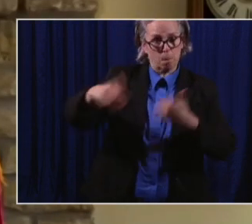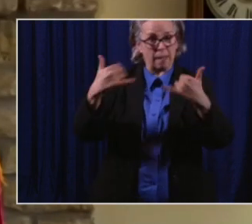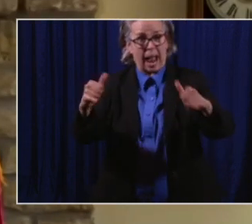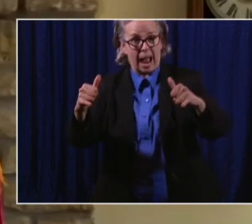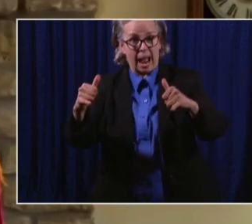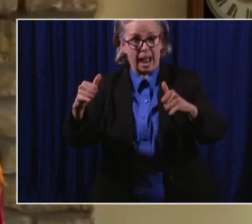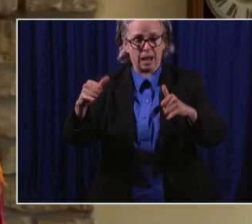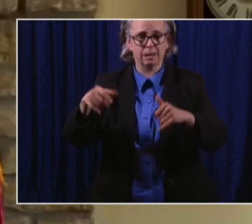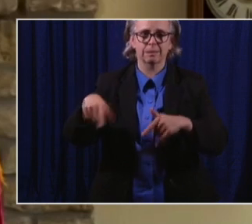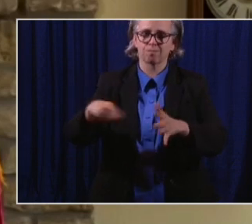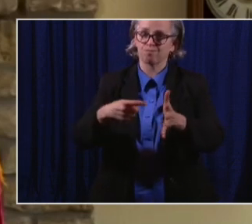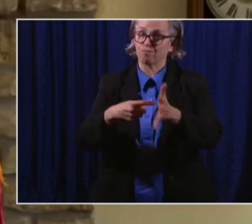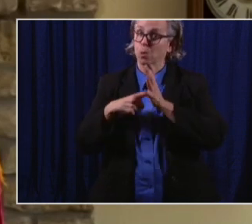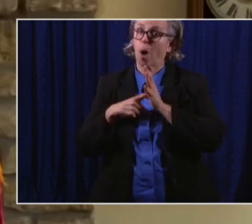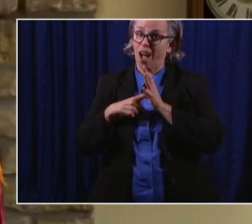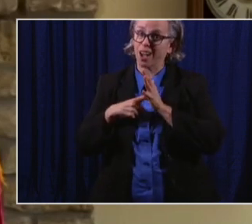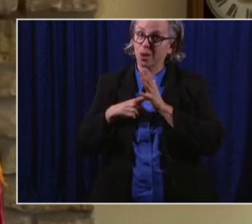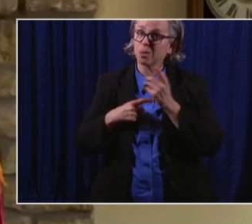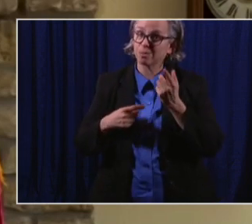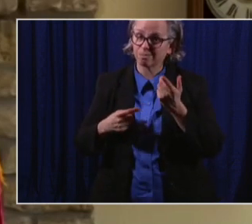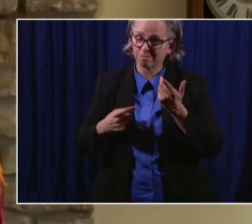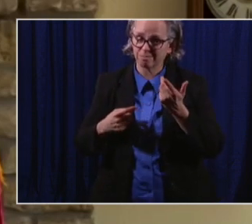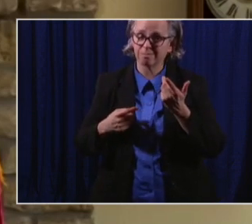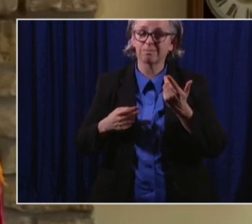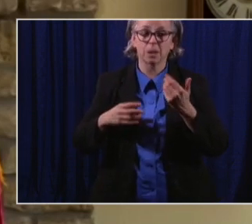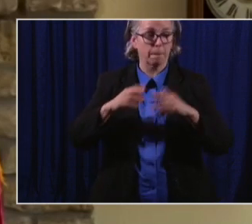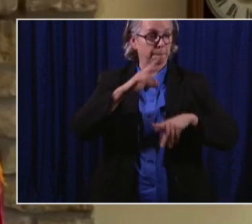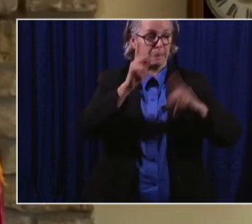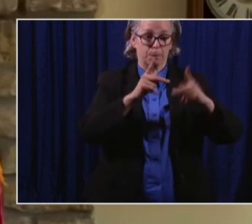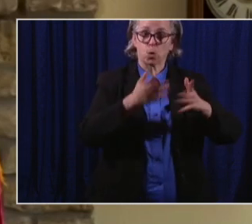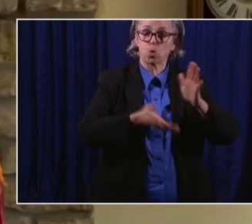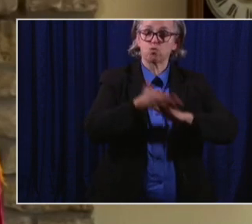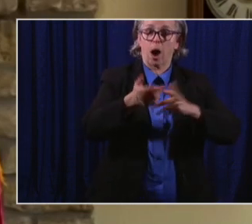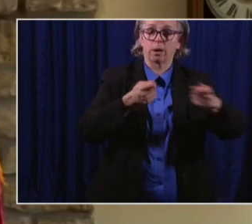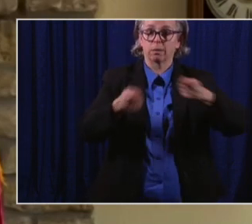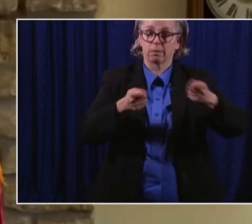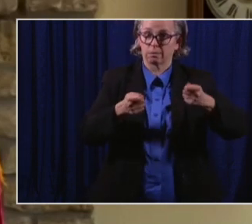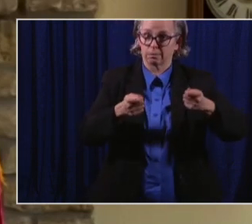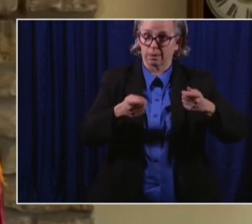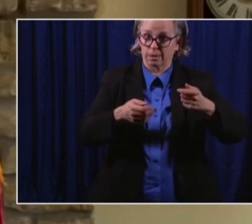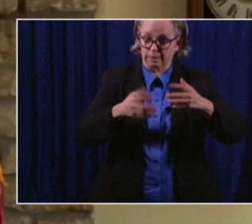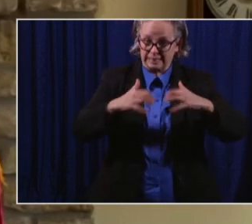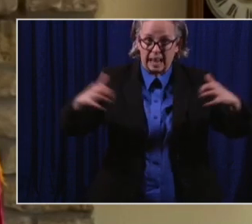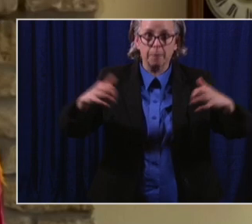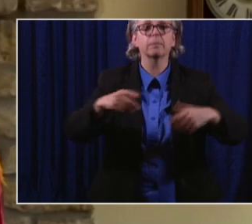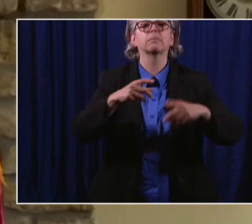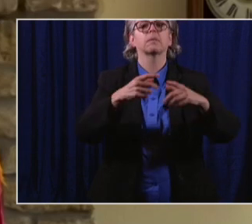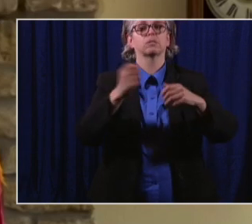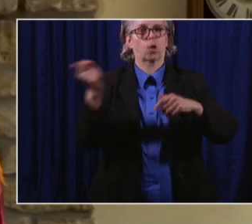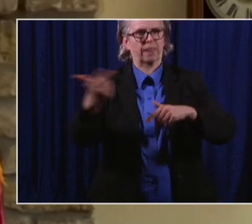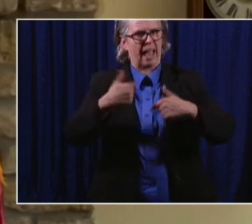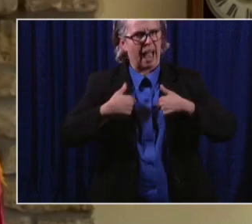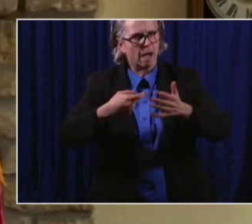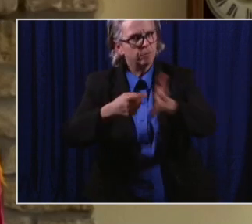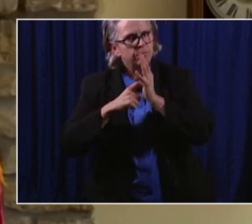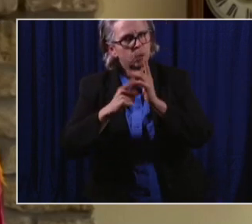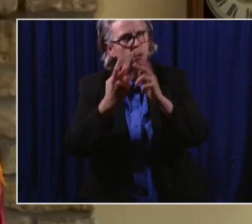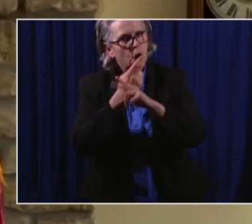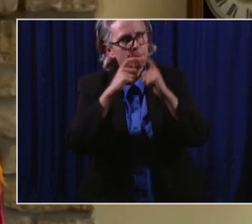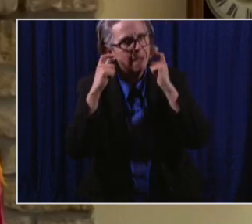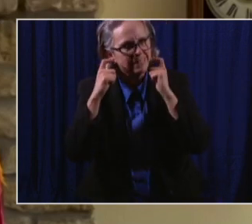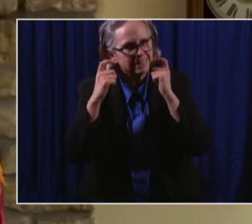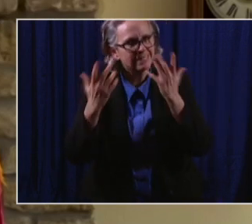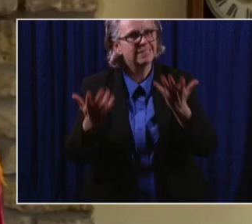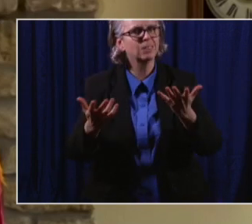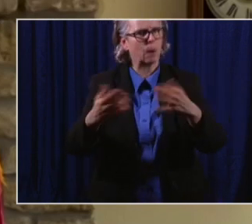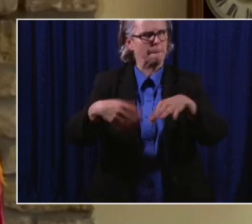run the stadium, requiring people to keep their mask on. These were all things that were important. And so what we wanted to do with both the Browns